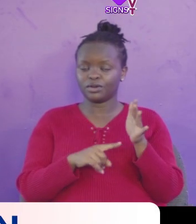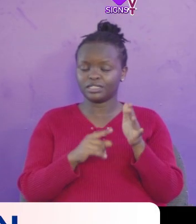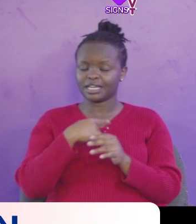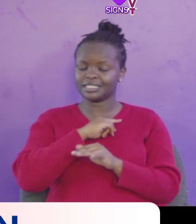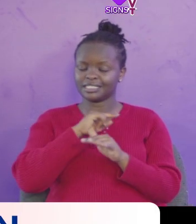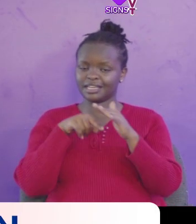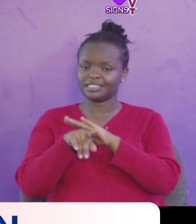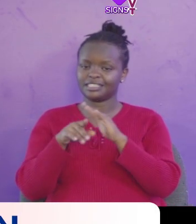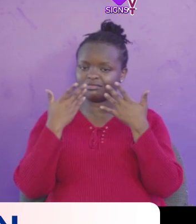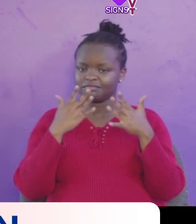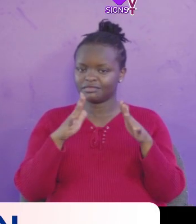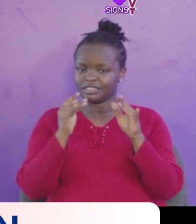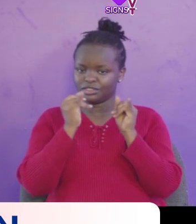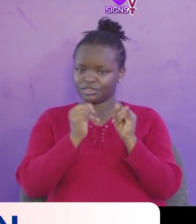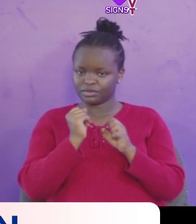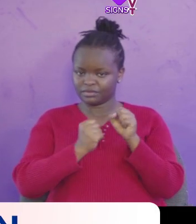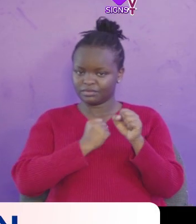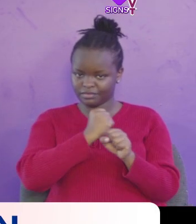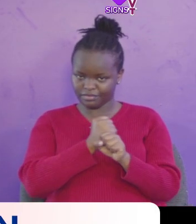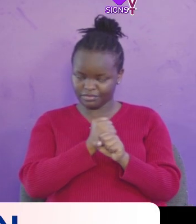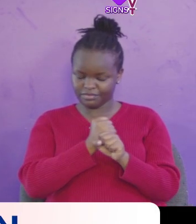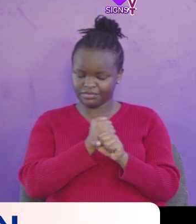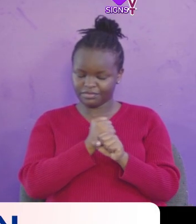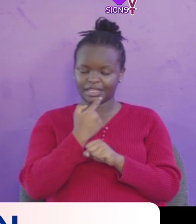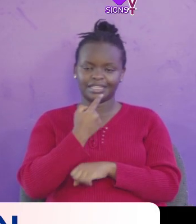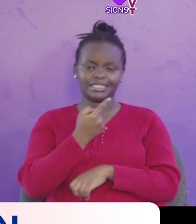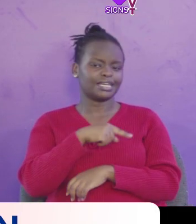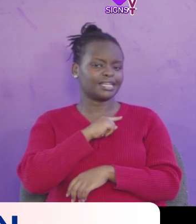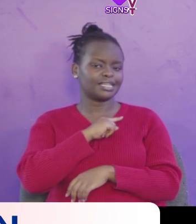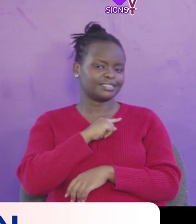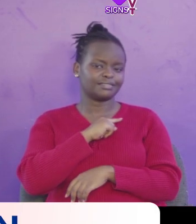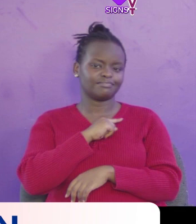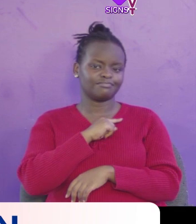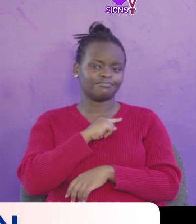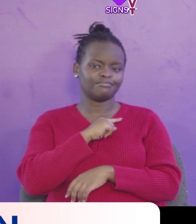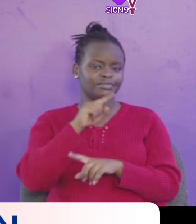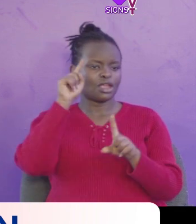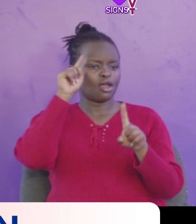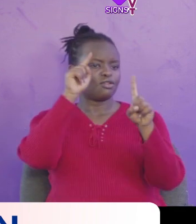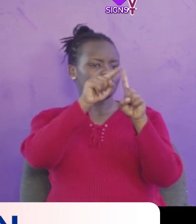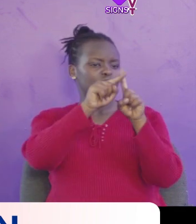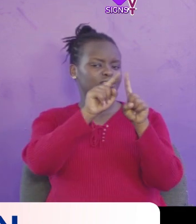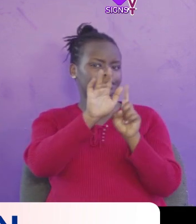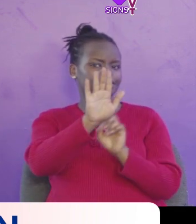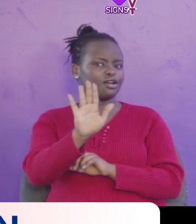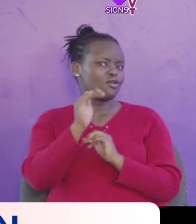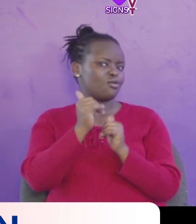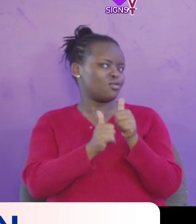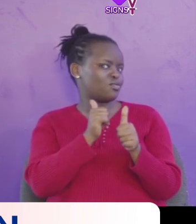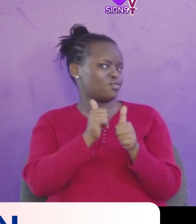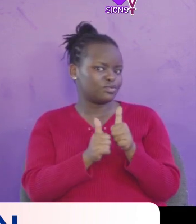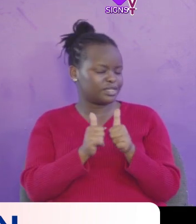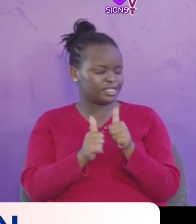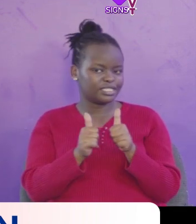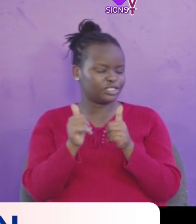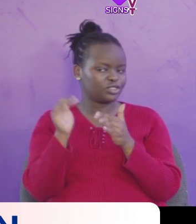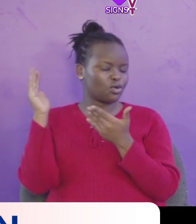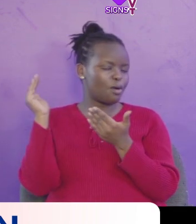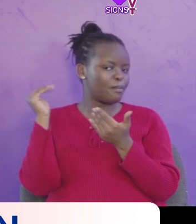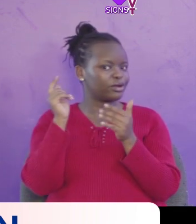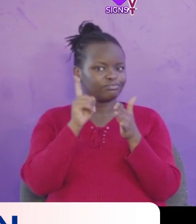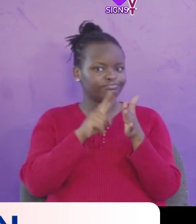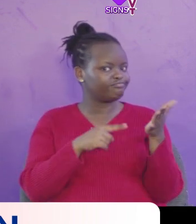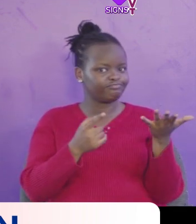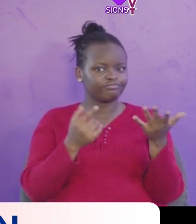year. So just tell us what your aspirations for the year are, what you're looking forward to,